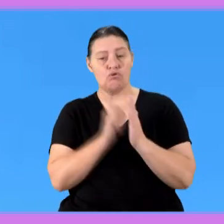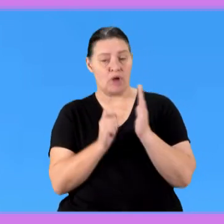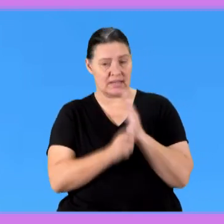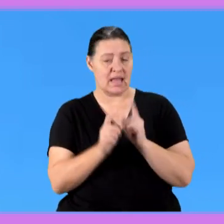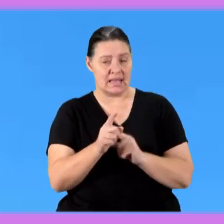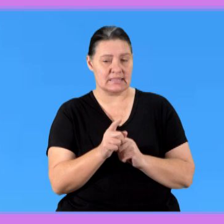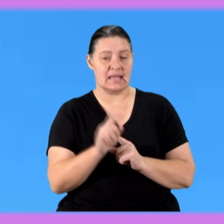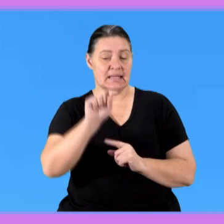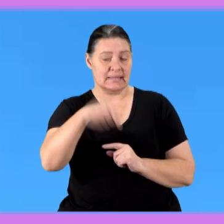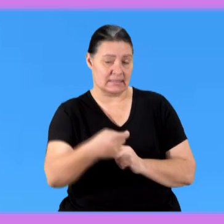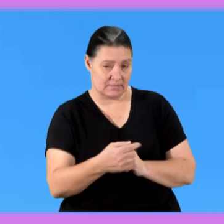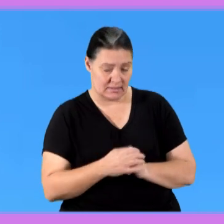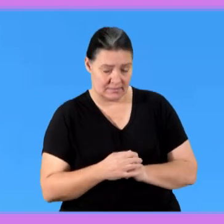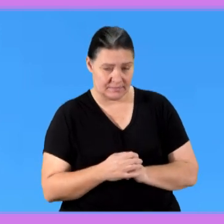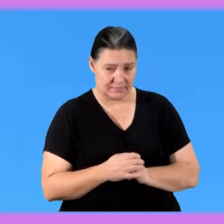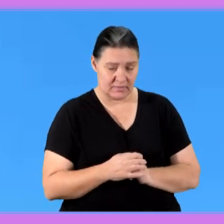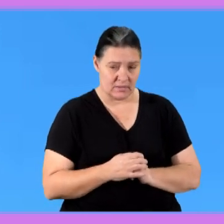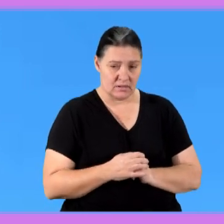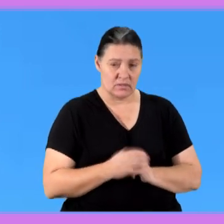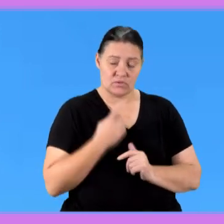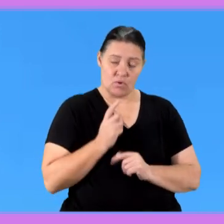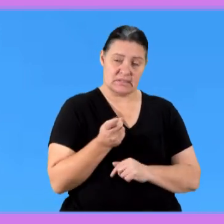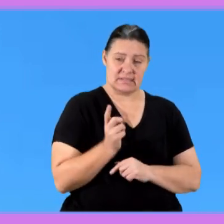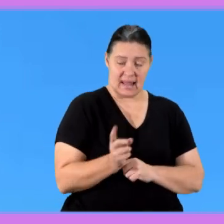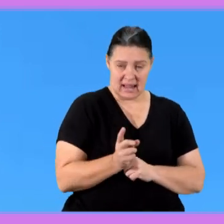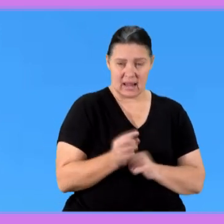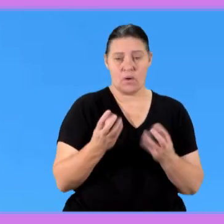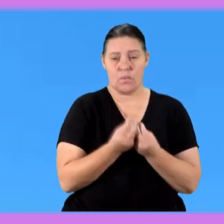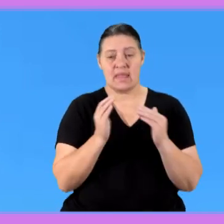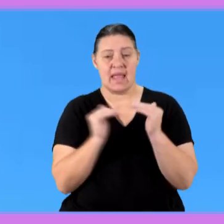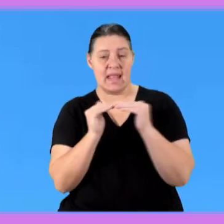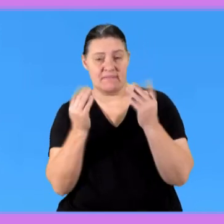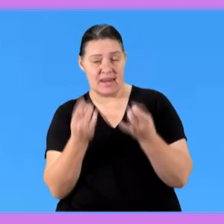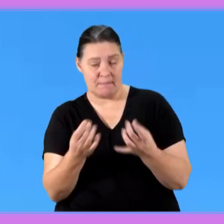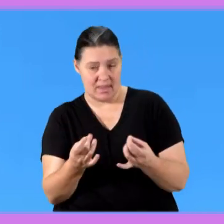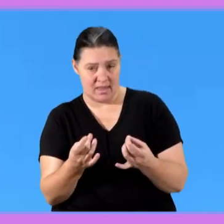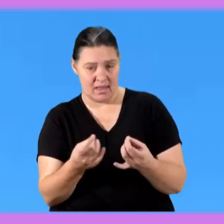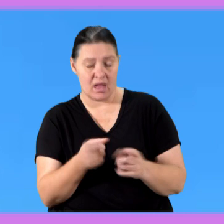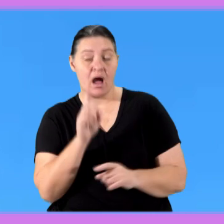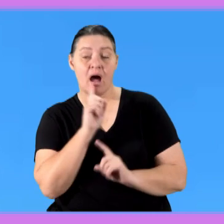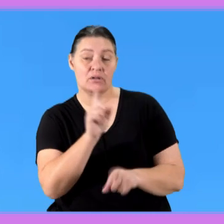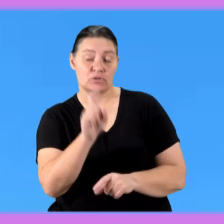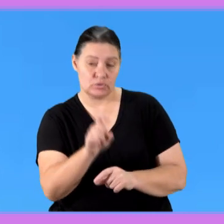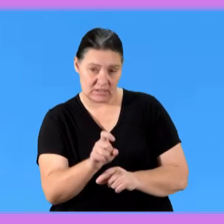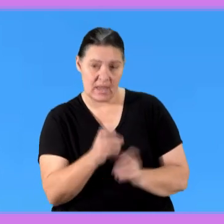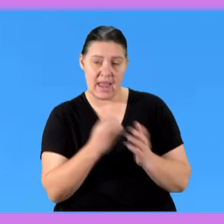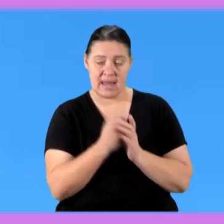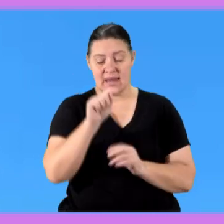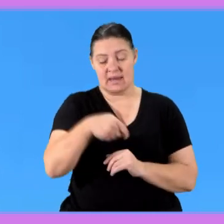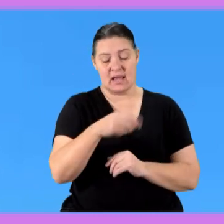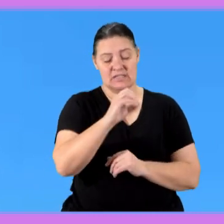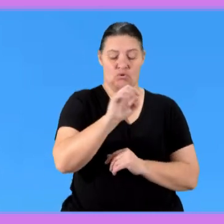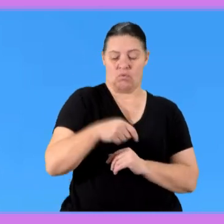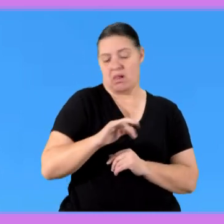answer as a decimal. Okay, so a tail with an even number, and the answer should be in